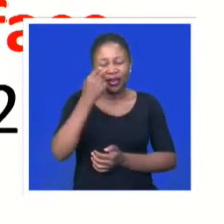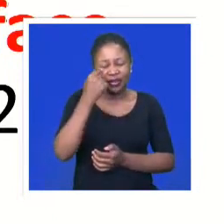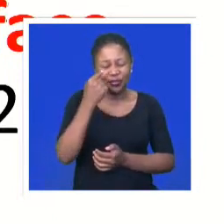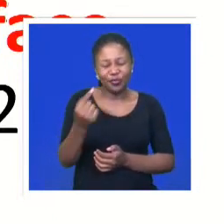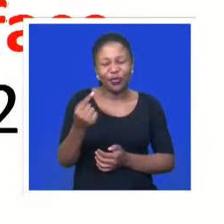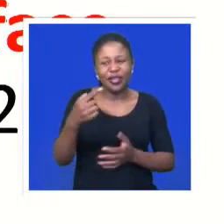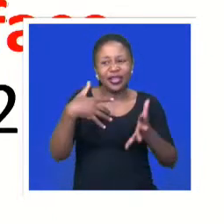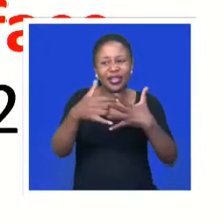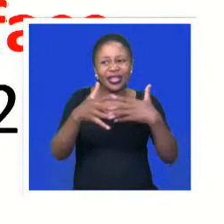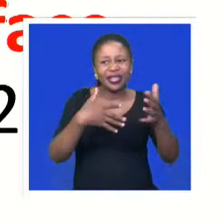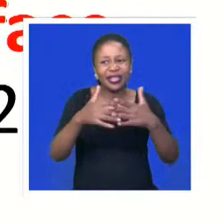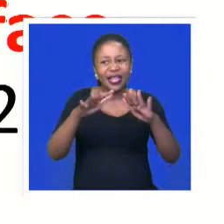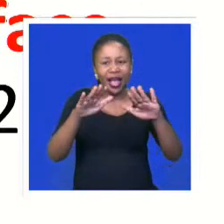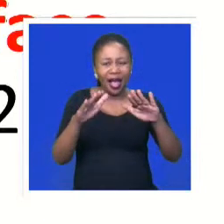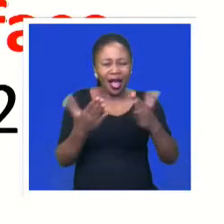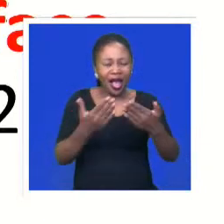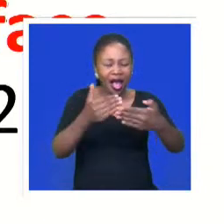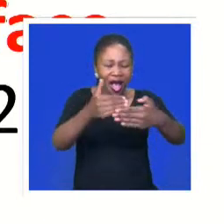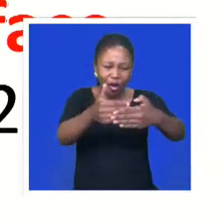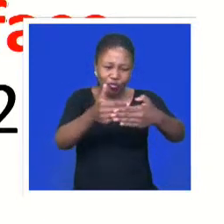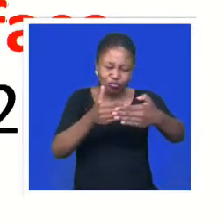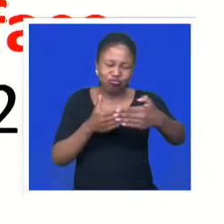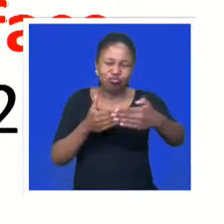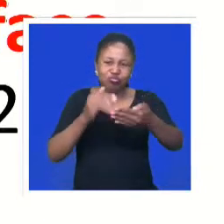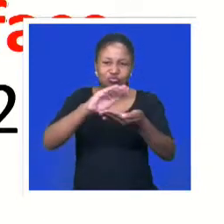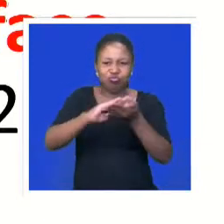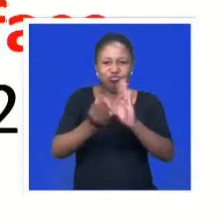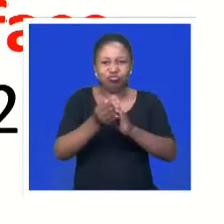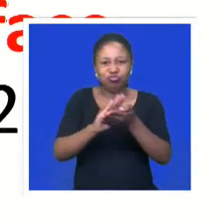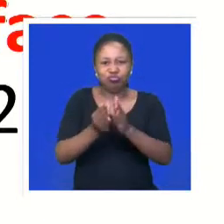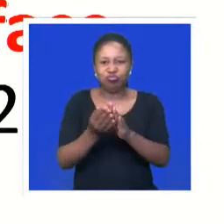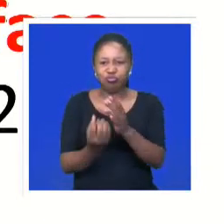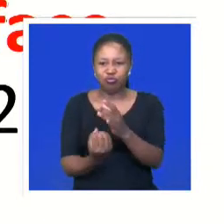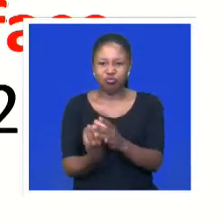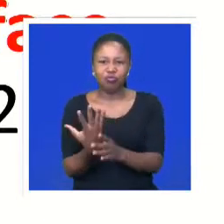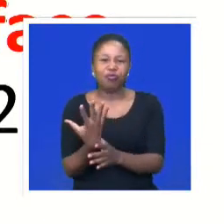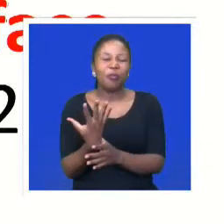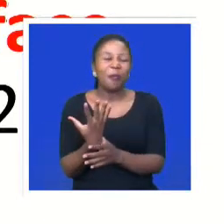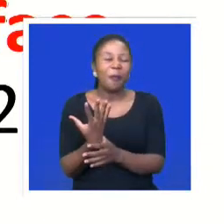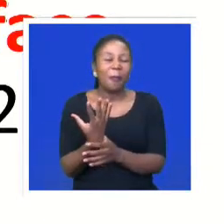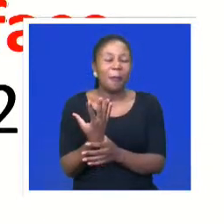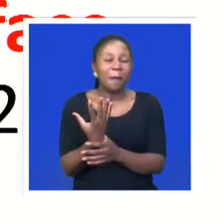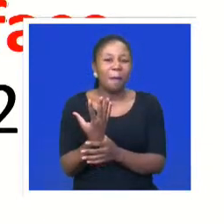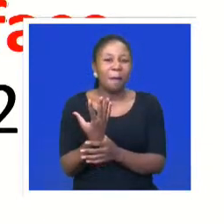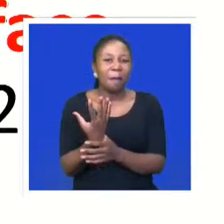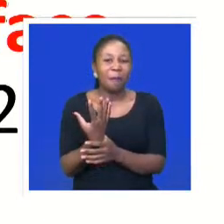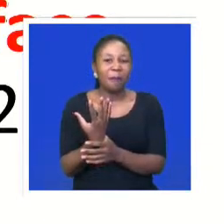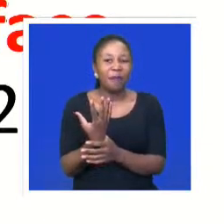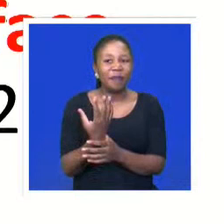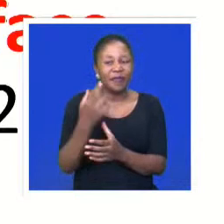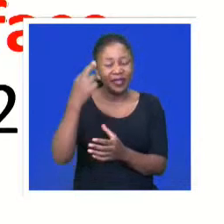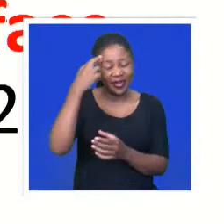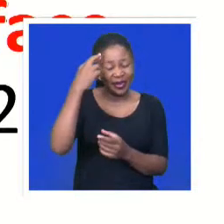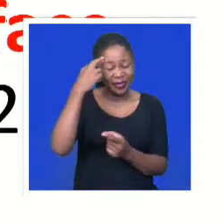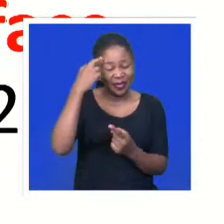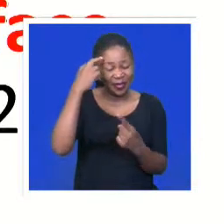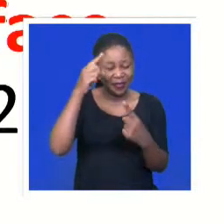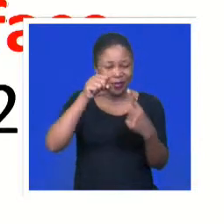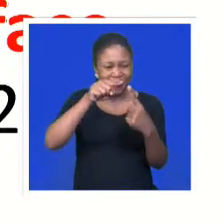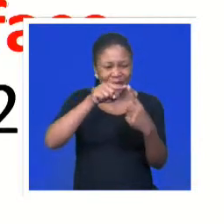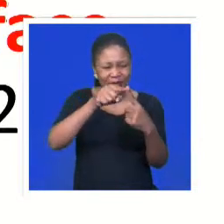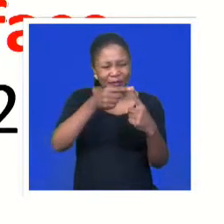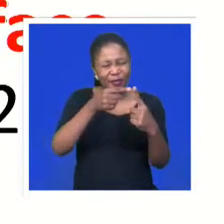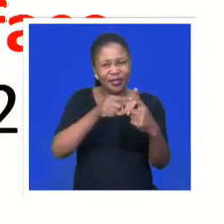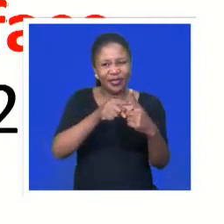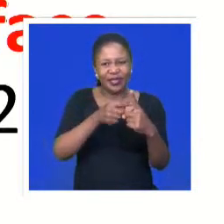before creation? Our objective number 1 was saying we are going to describe the state of the